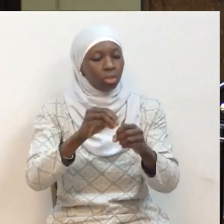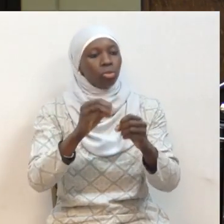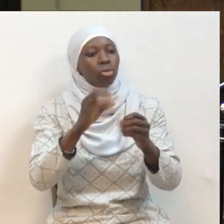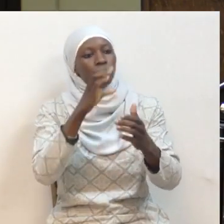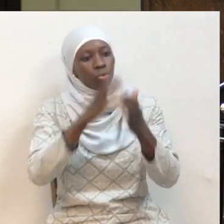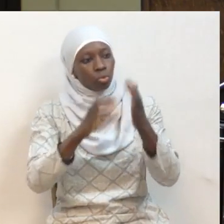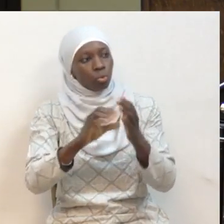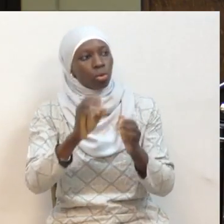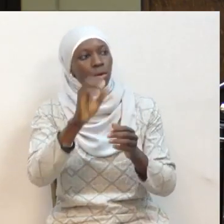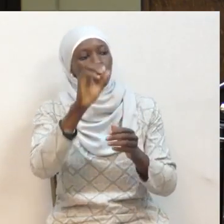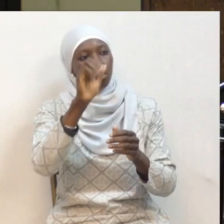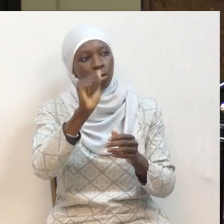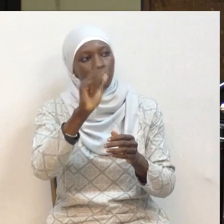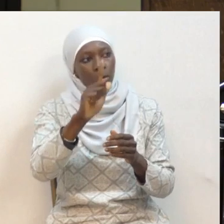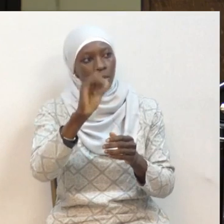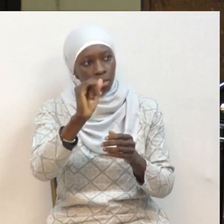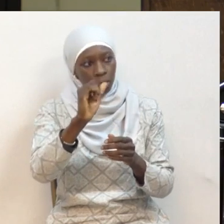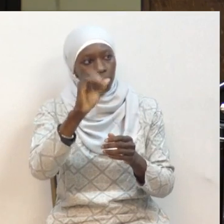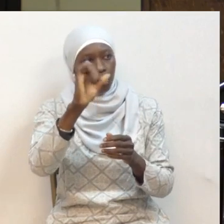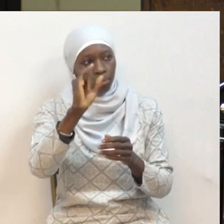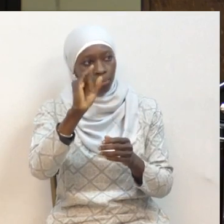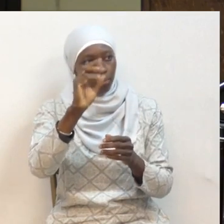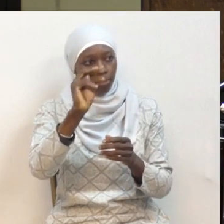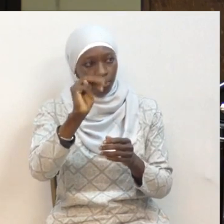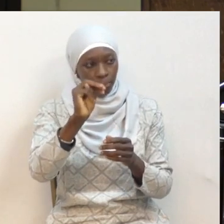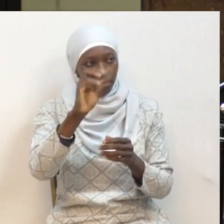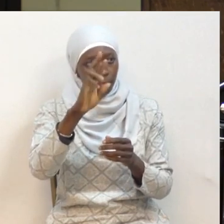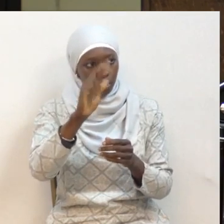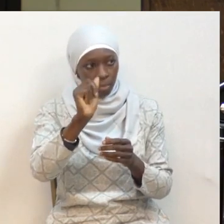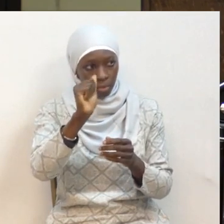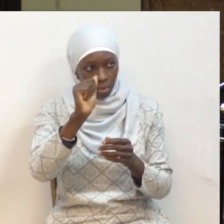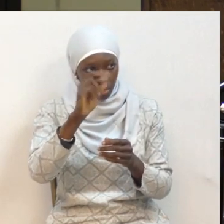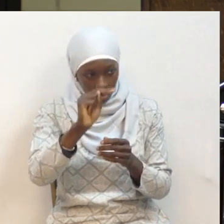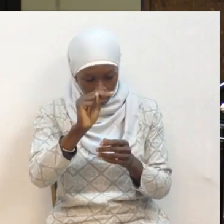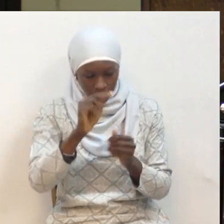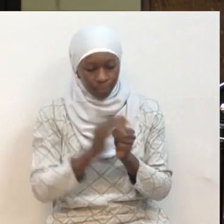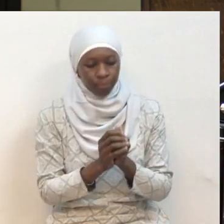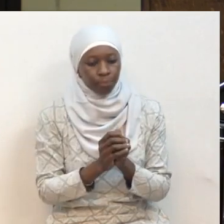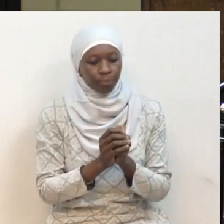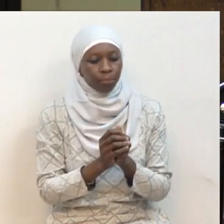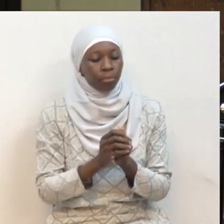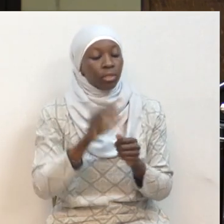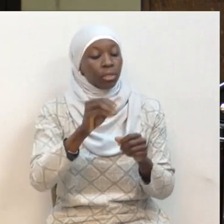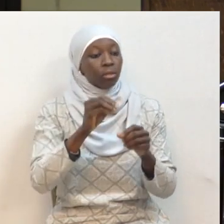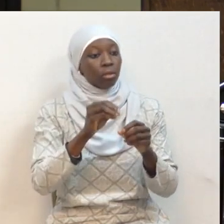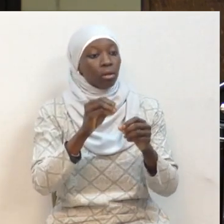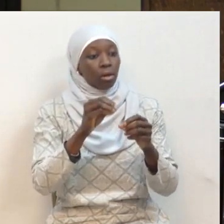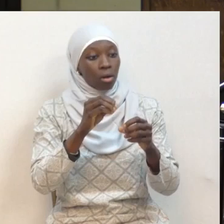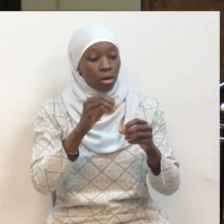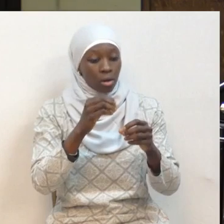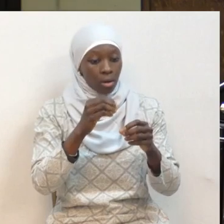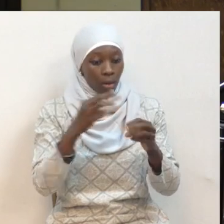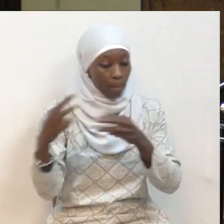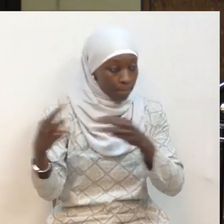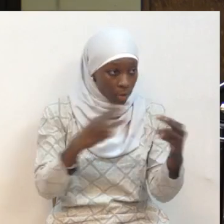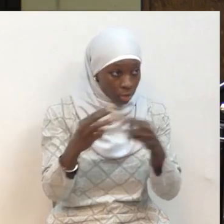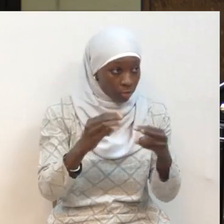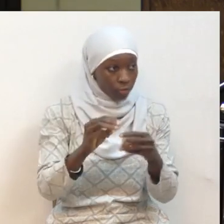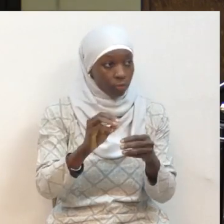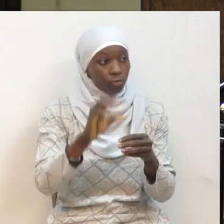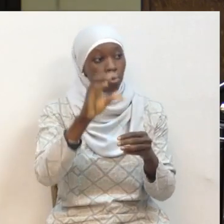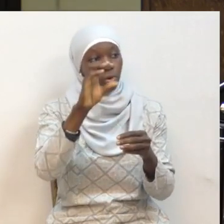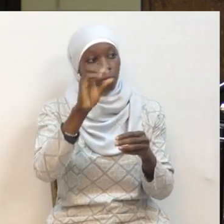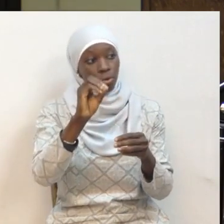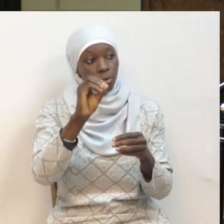Al-Imran, in the commentary of the Quran on the Battle of Uhud. The battle of Uhud was a